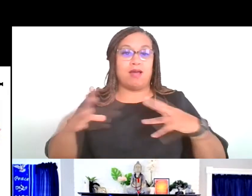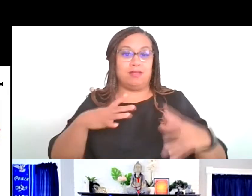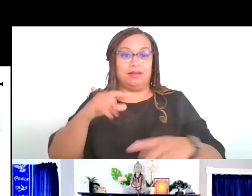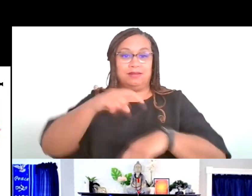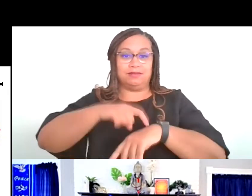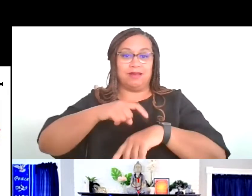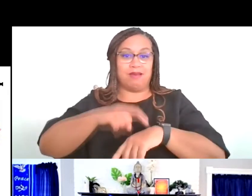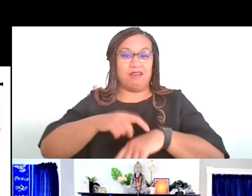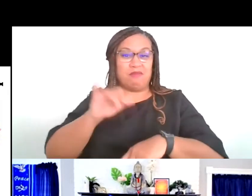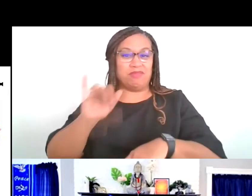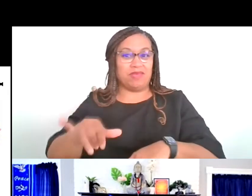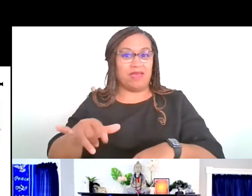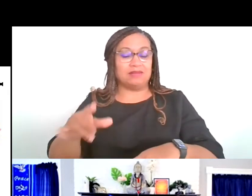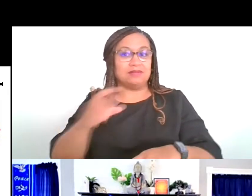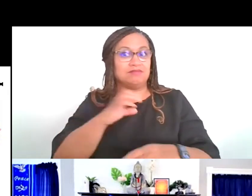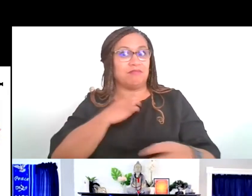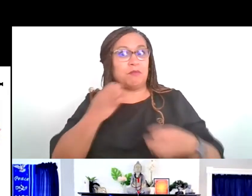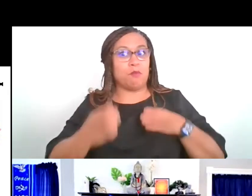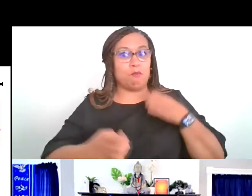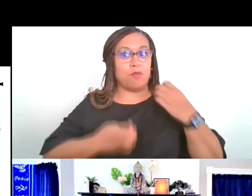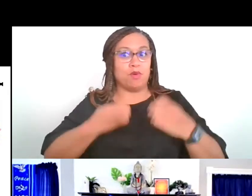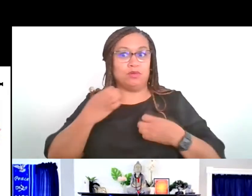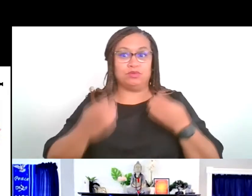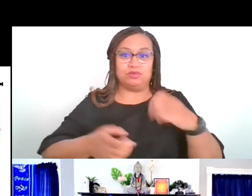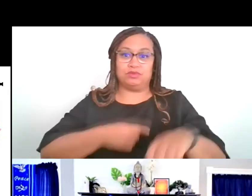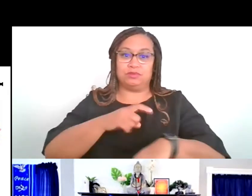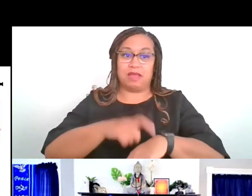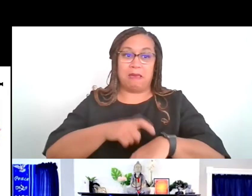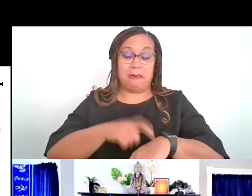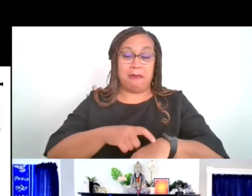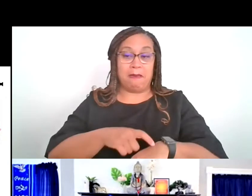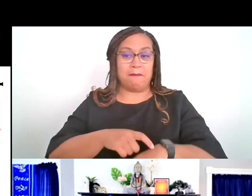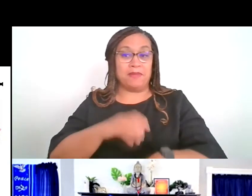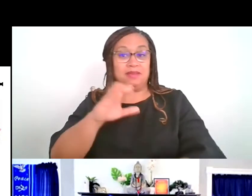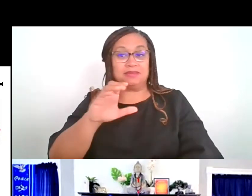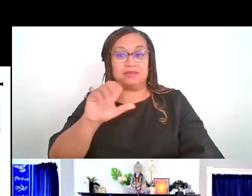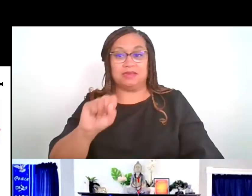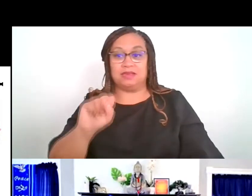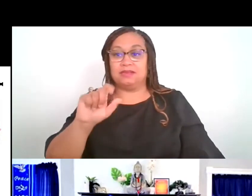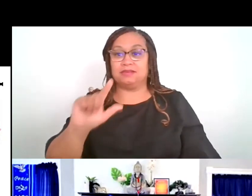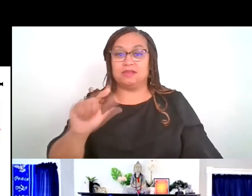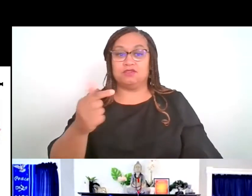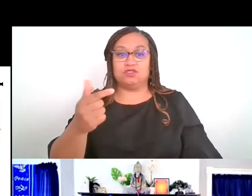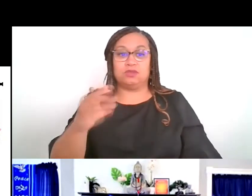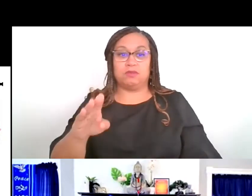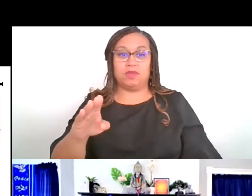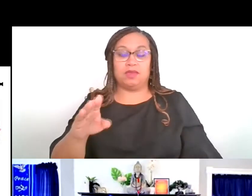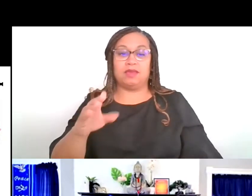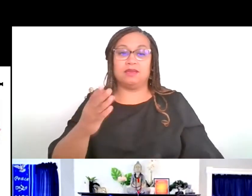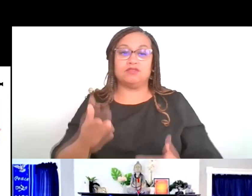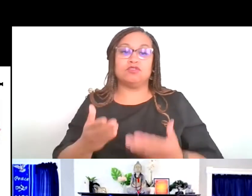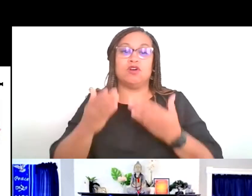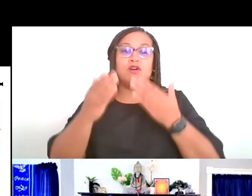CSLGB is offering a simple release and renewal ritual designed